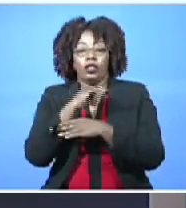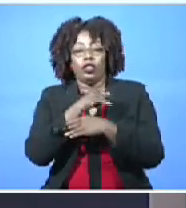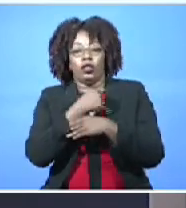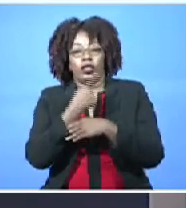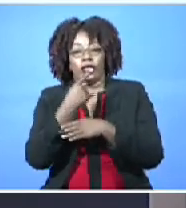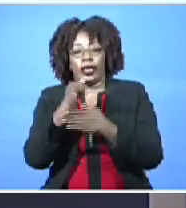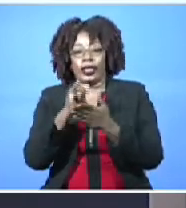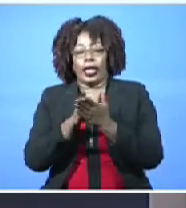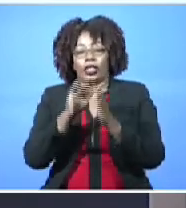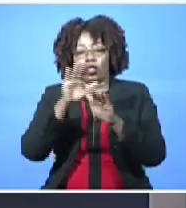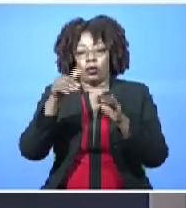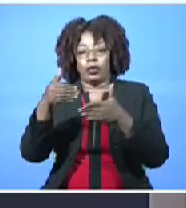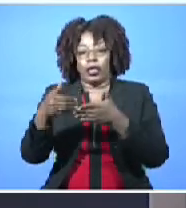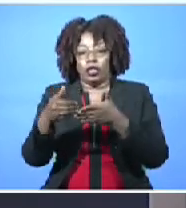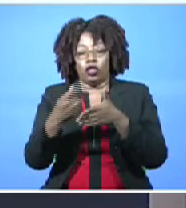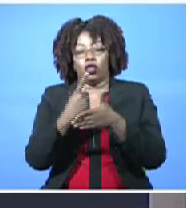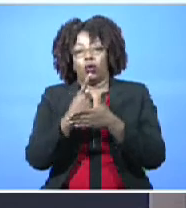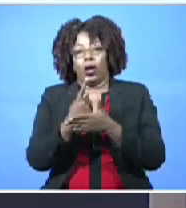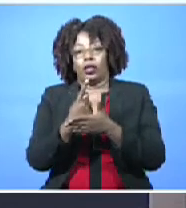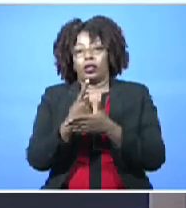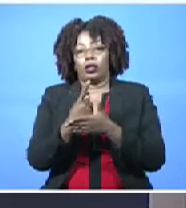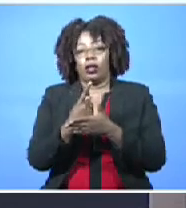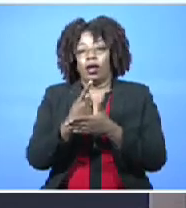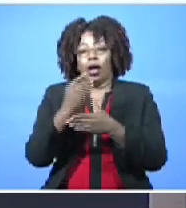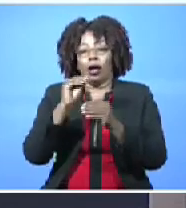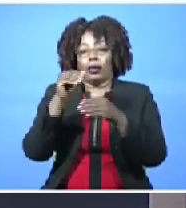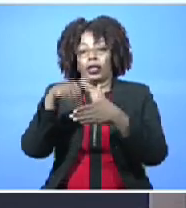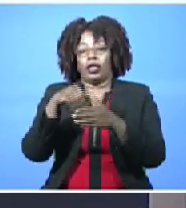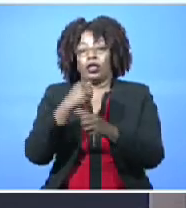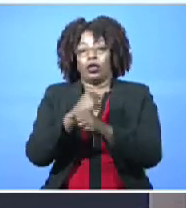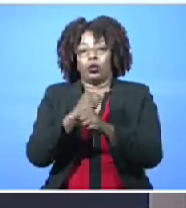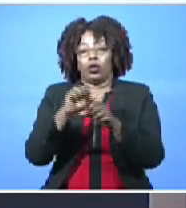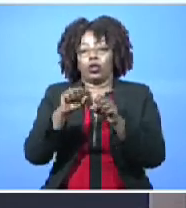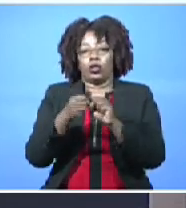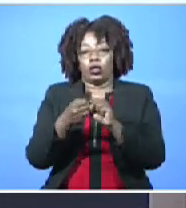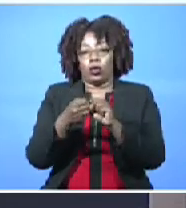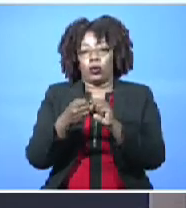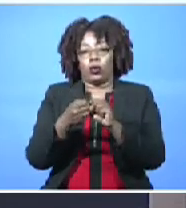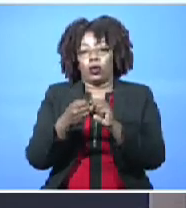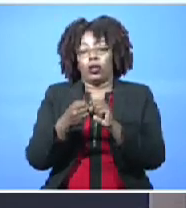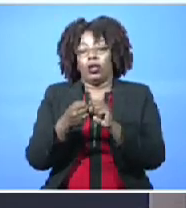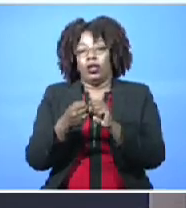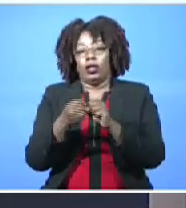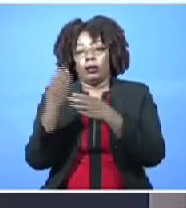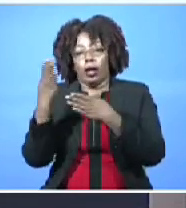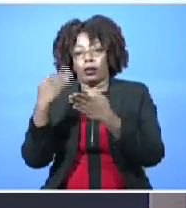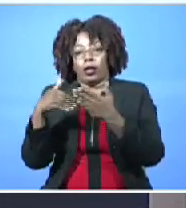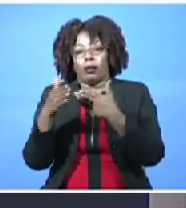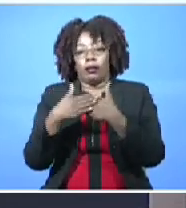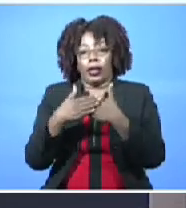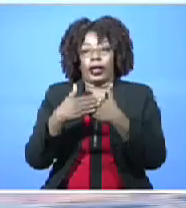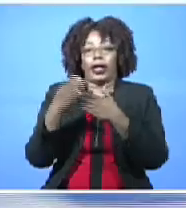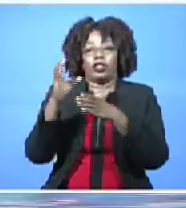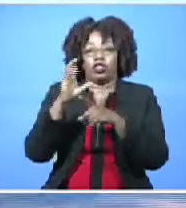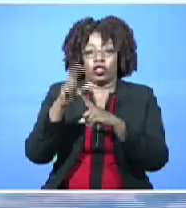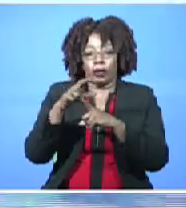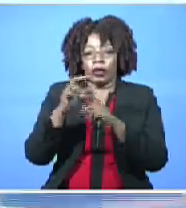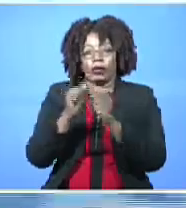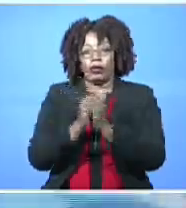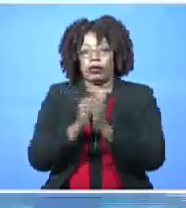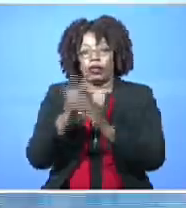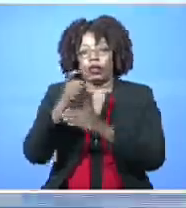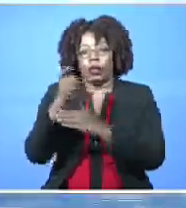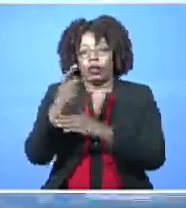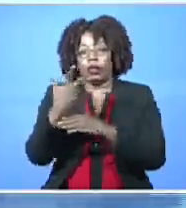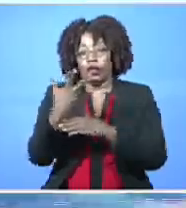veteran swimmers and the newcomers are all putting in the work so the Bahamas can repeat as champions. Having won 3 of the